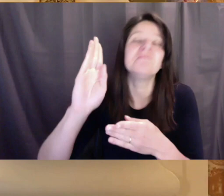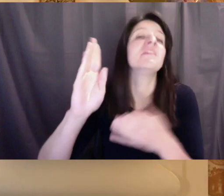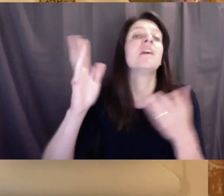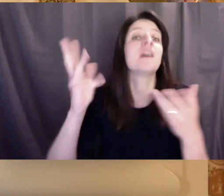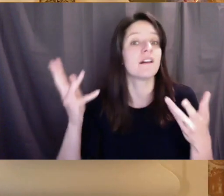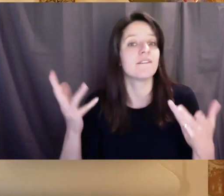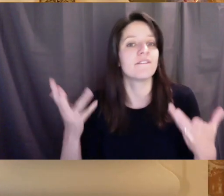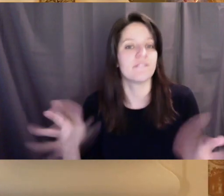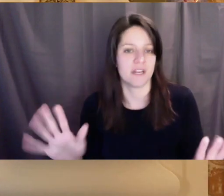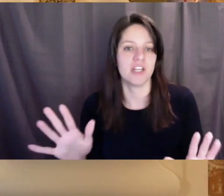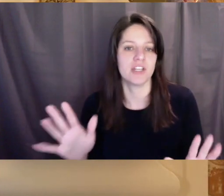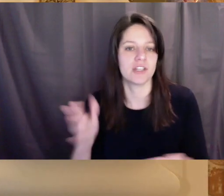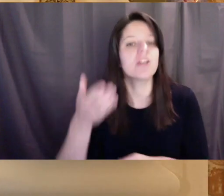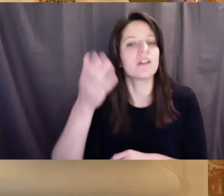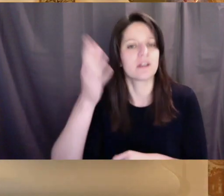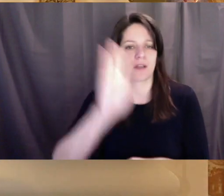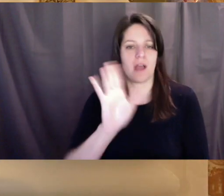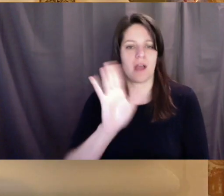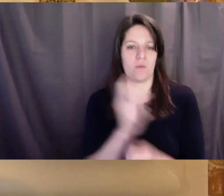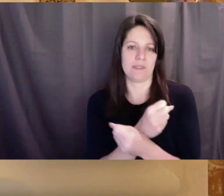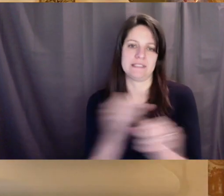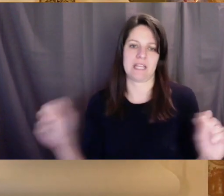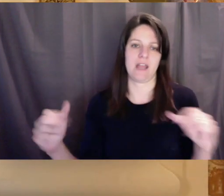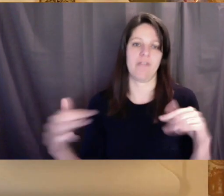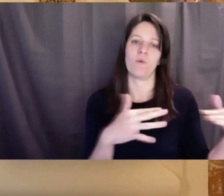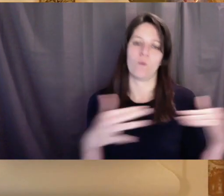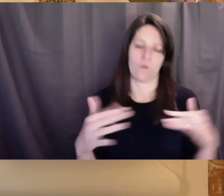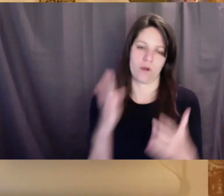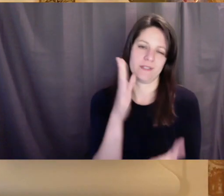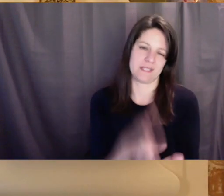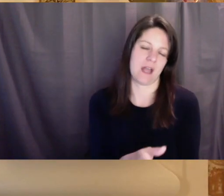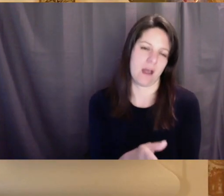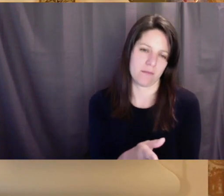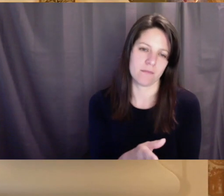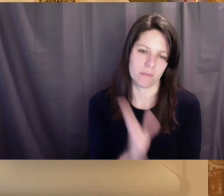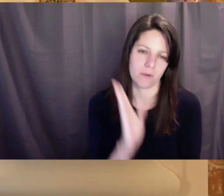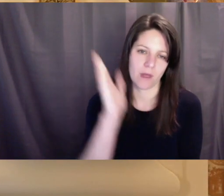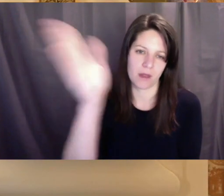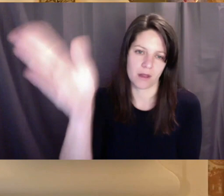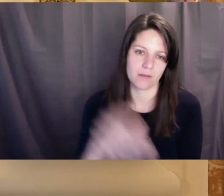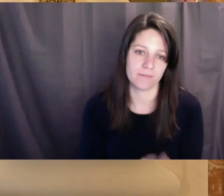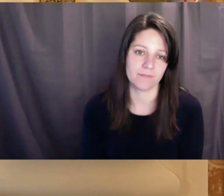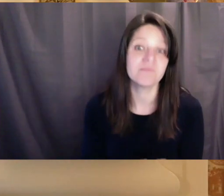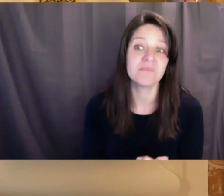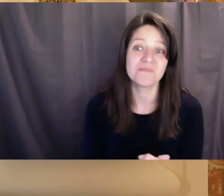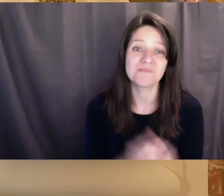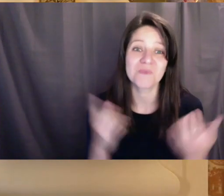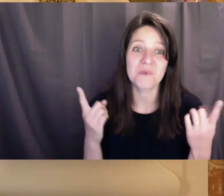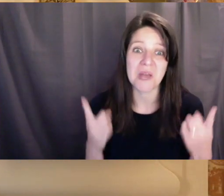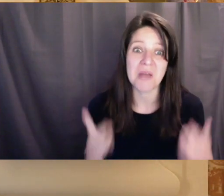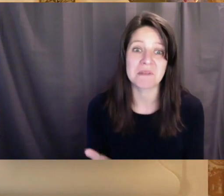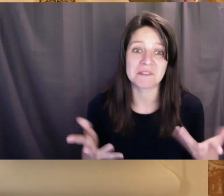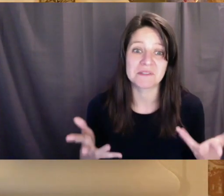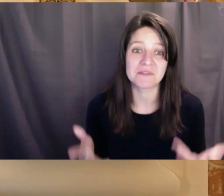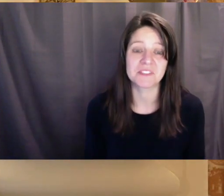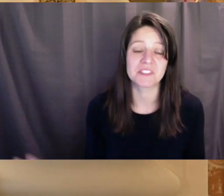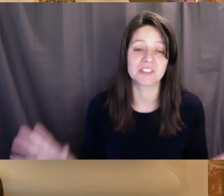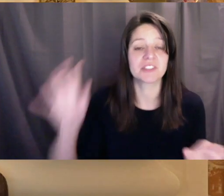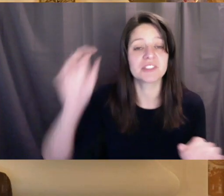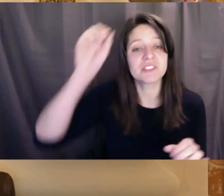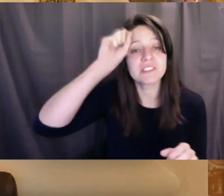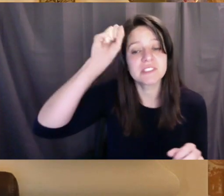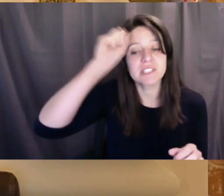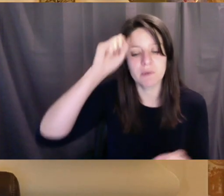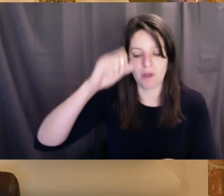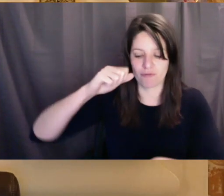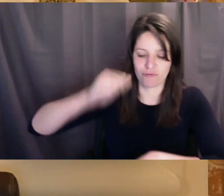pursuit. And once they do this, God delivers them from their enemies. And they commemorate